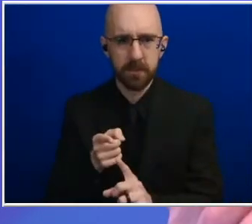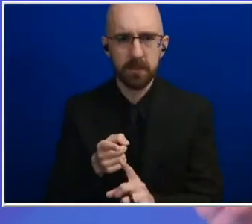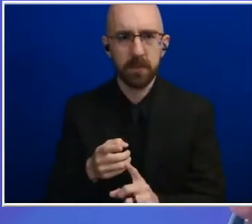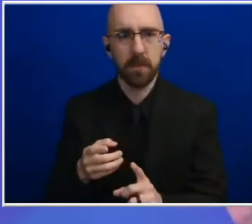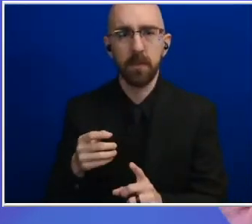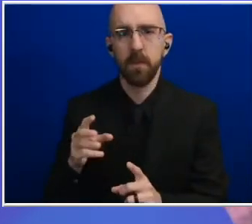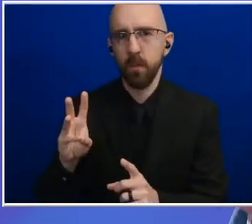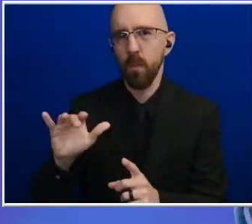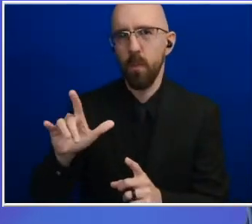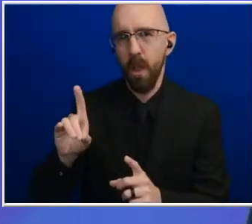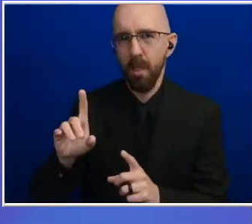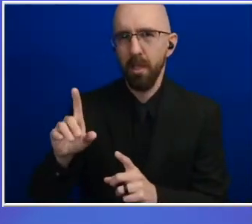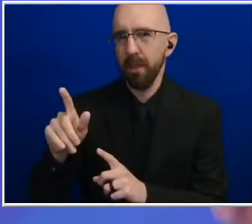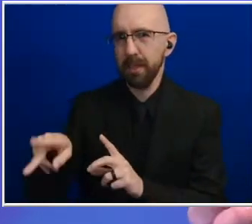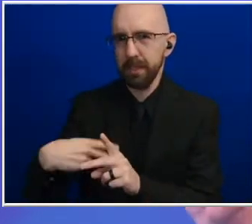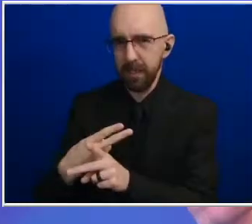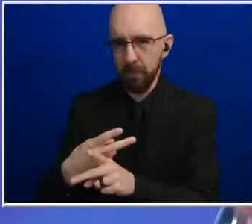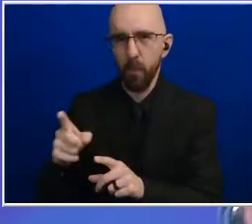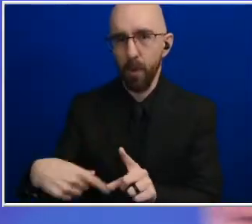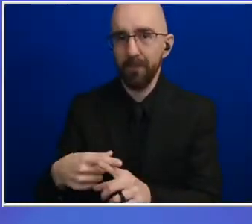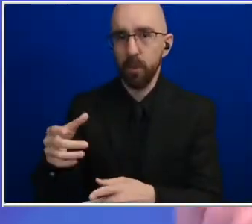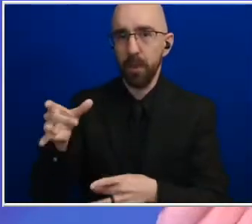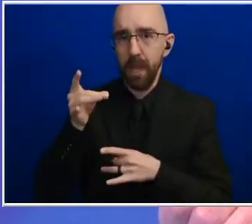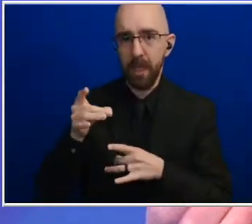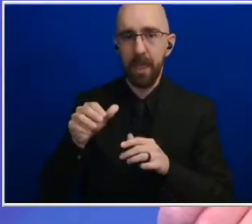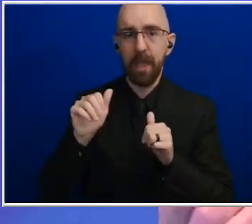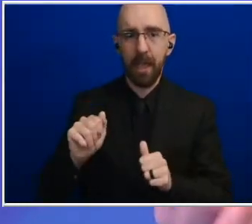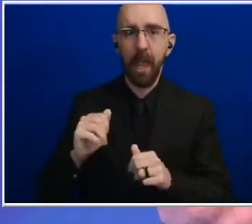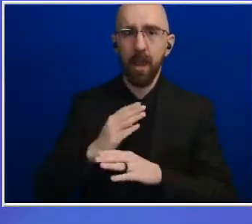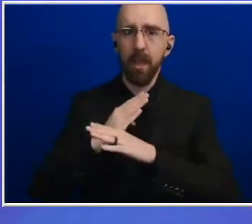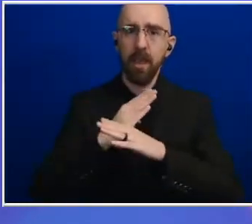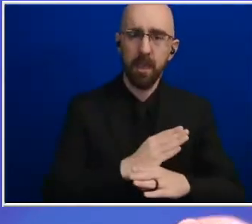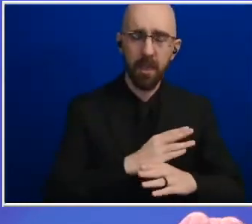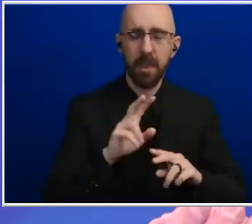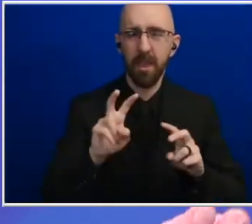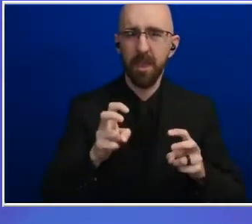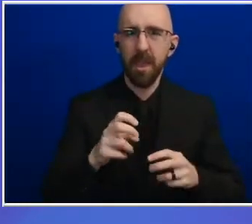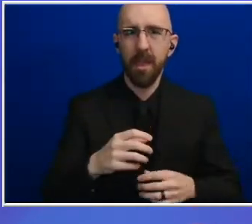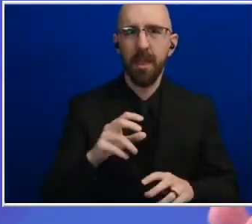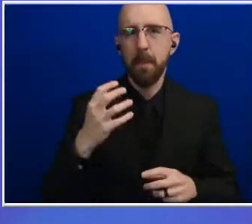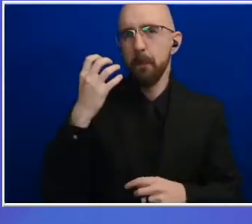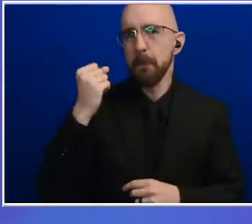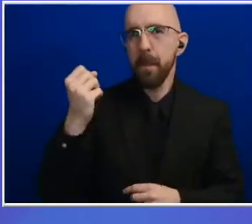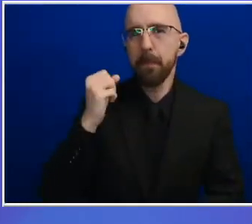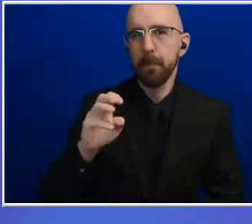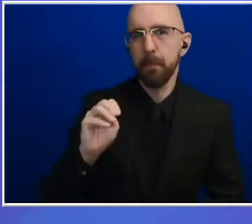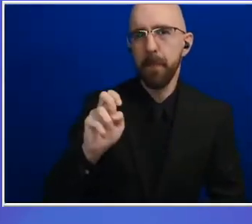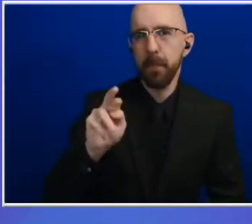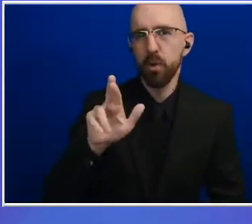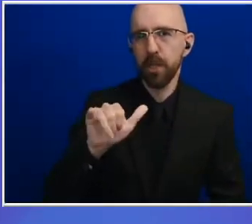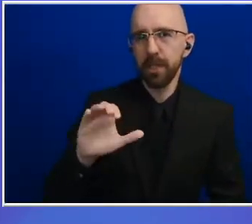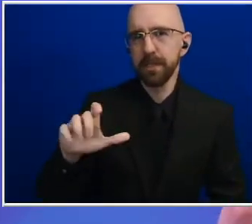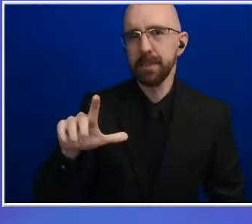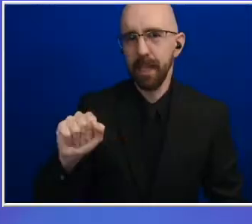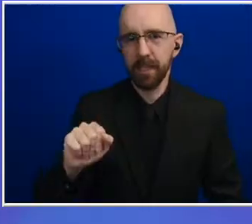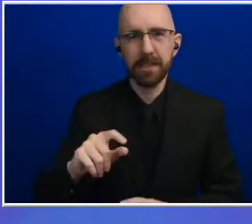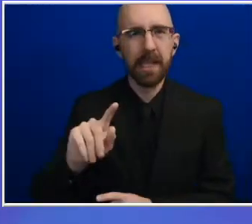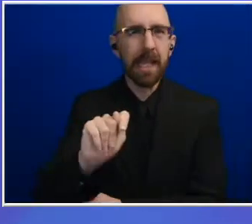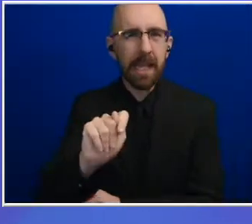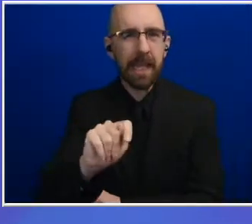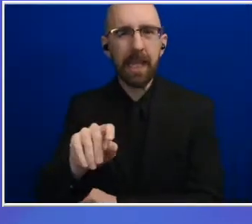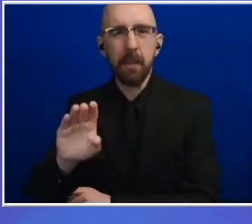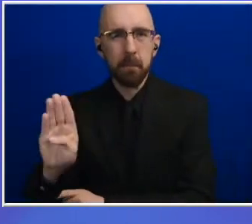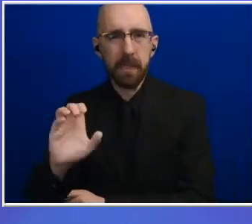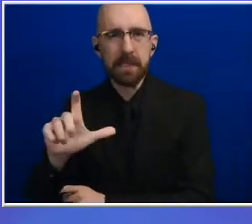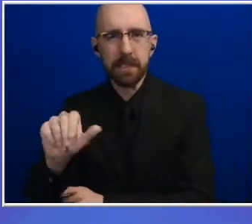get it, can inhibit the memory cells of your immune system. And those are like the T cells and B cells. So the T cells